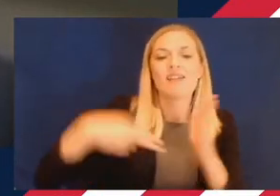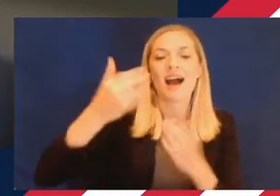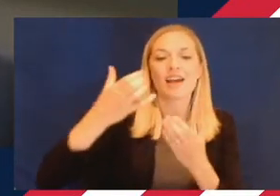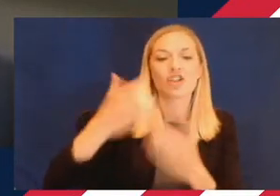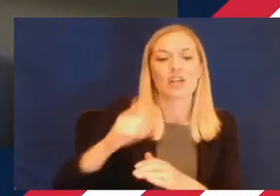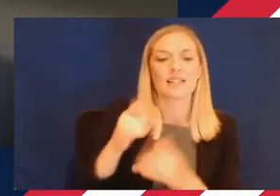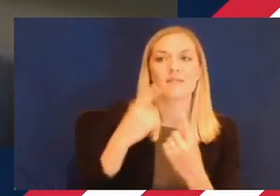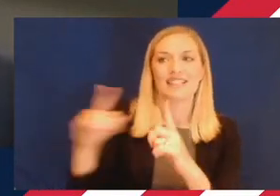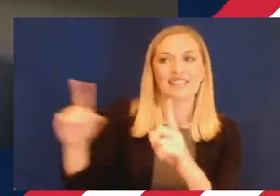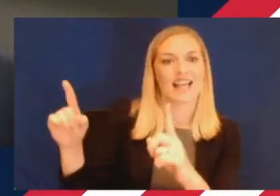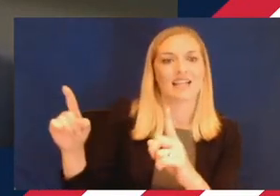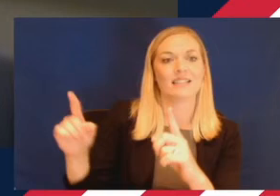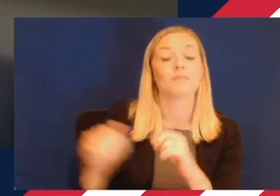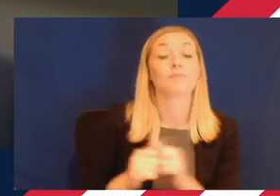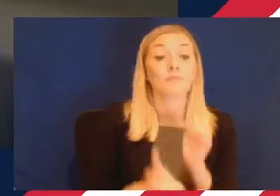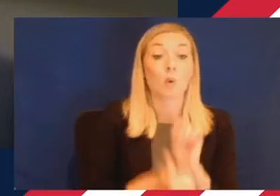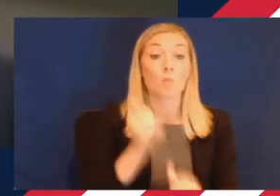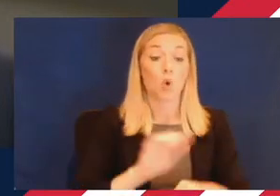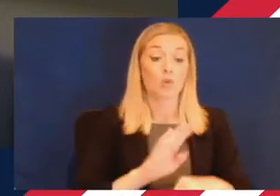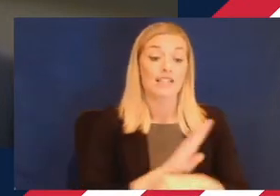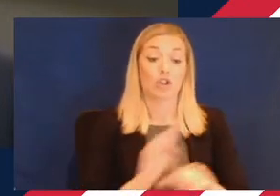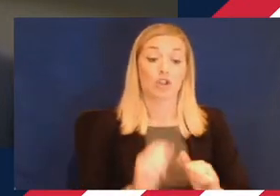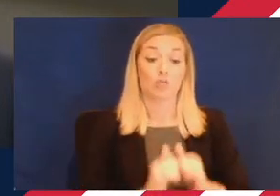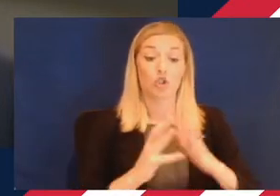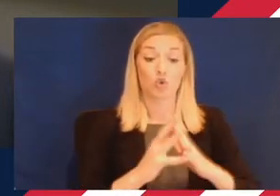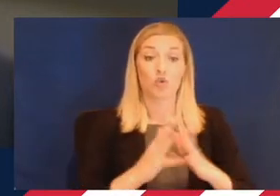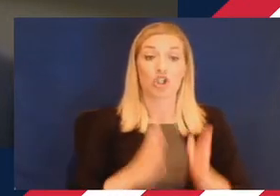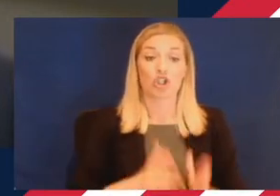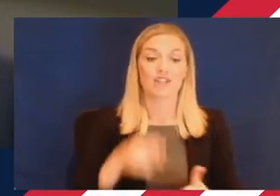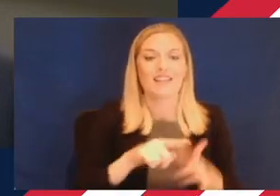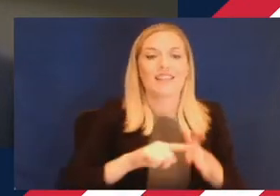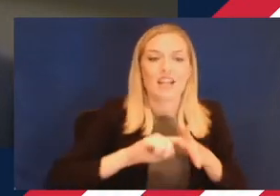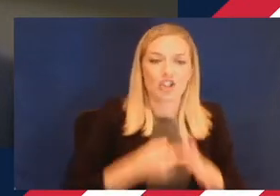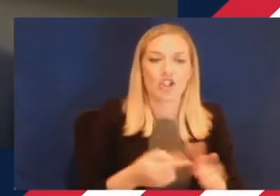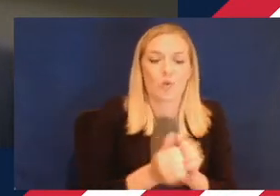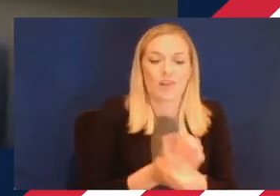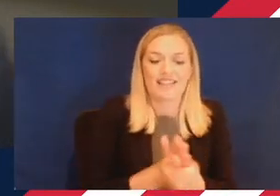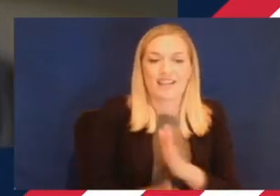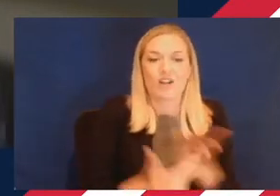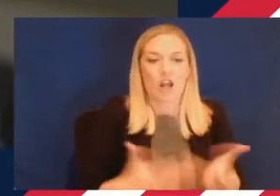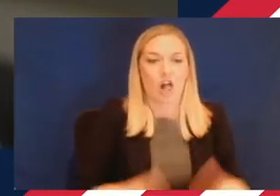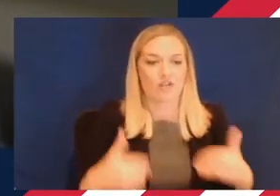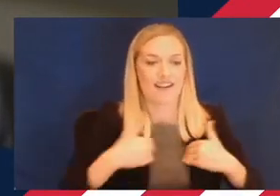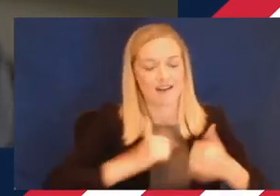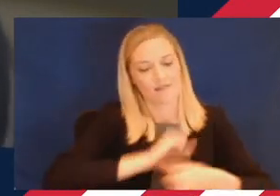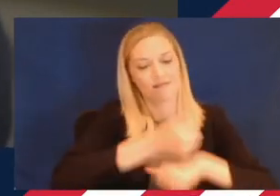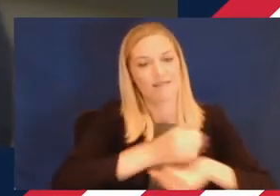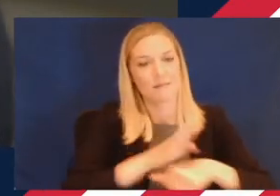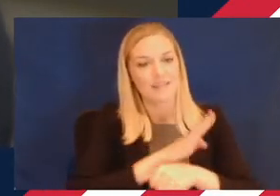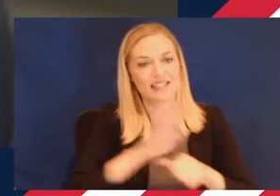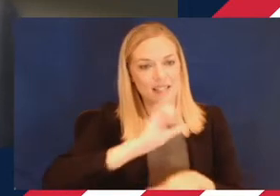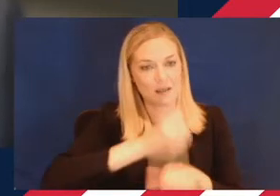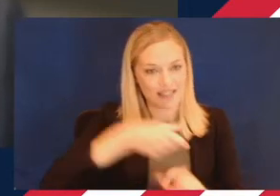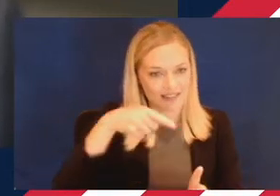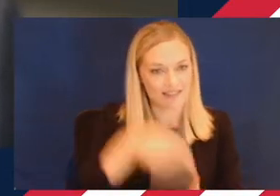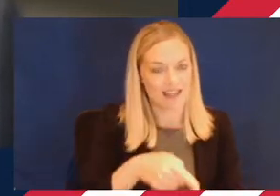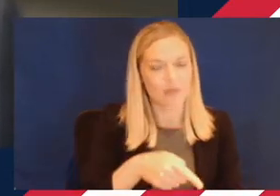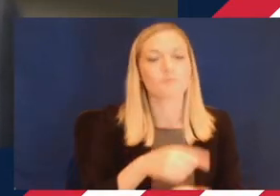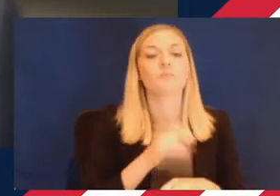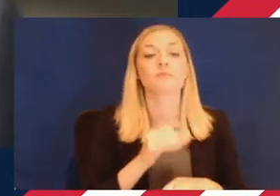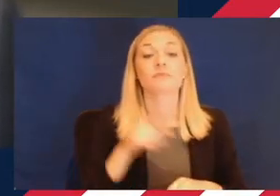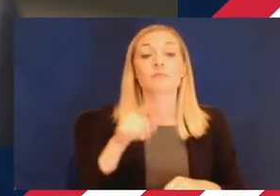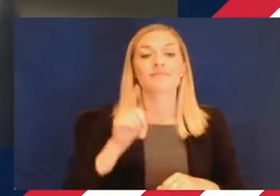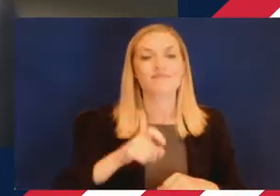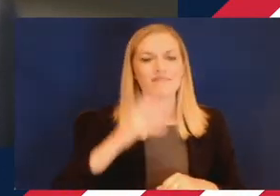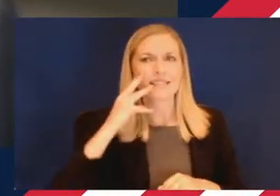often, entrepreneurs start businesses around a skill they already have. Technical advice: entrepreneurs benefit from the guidance of experienced operators and then equity